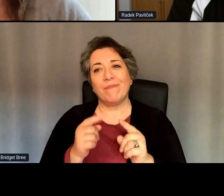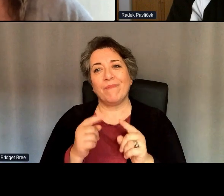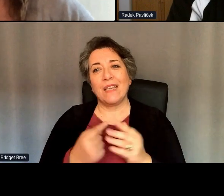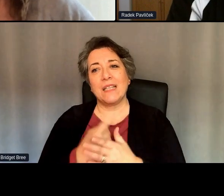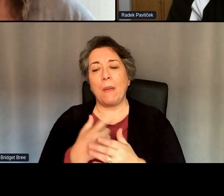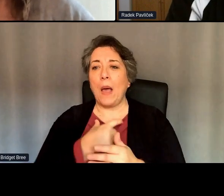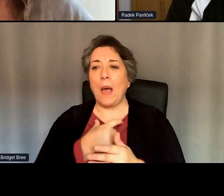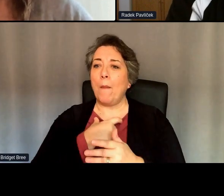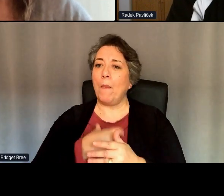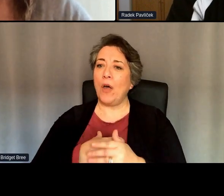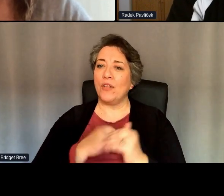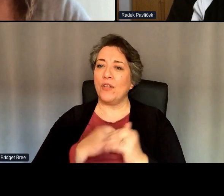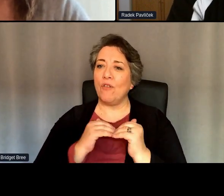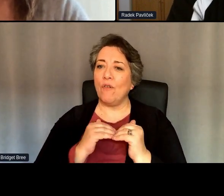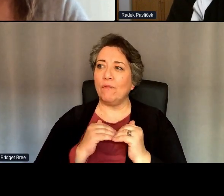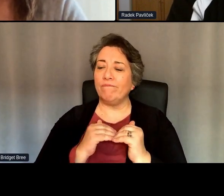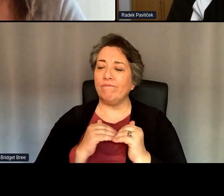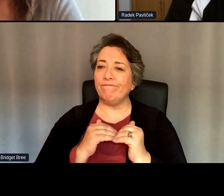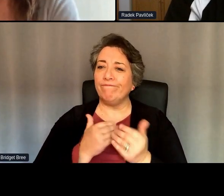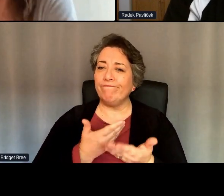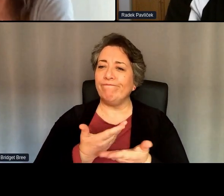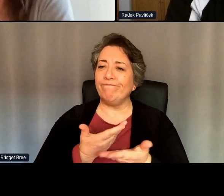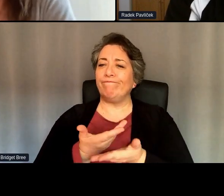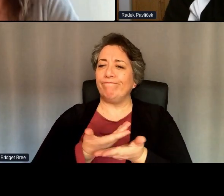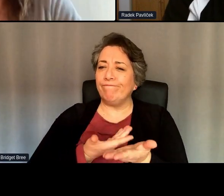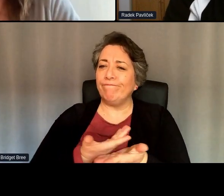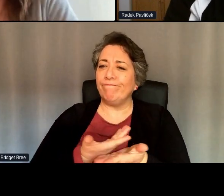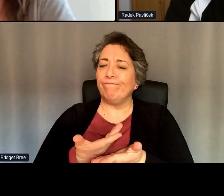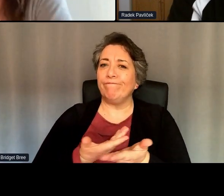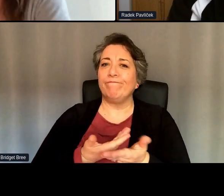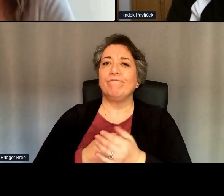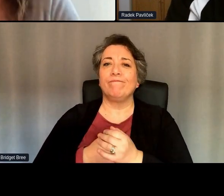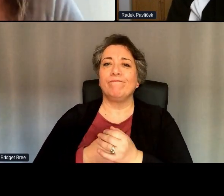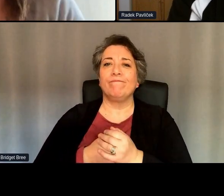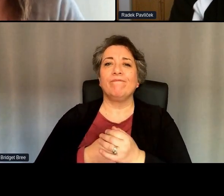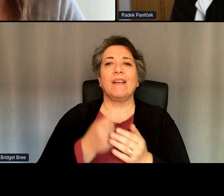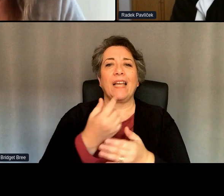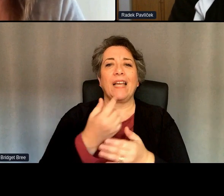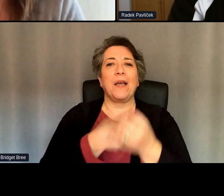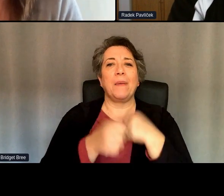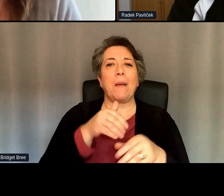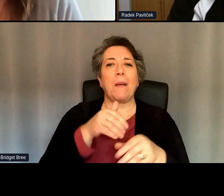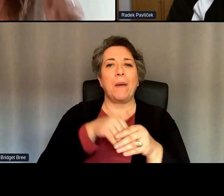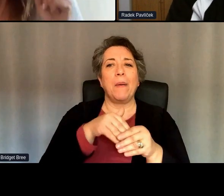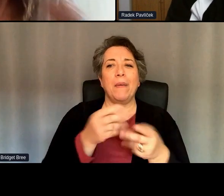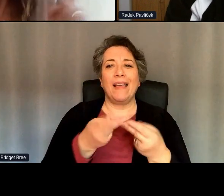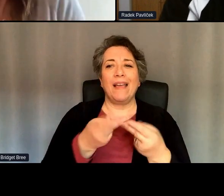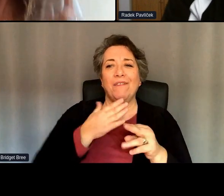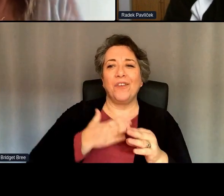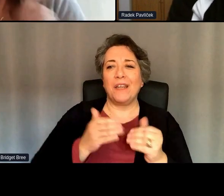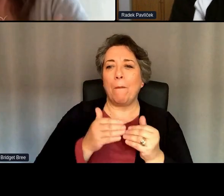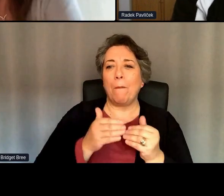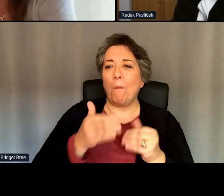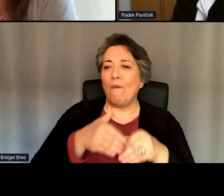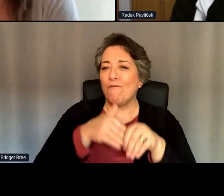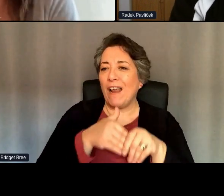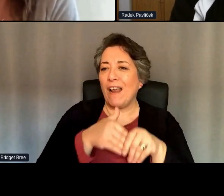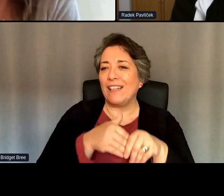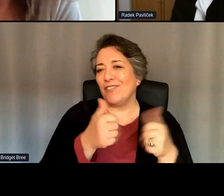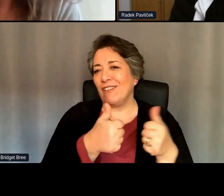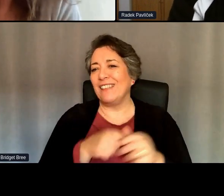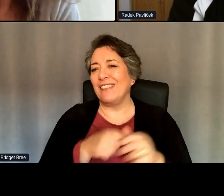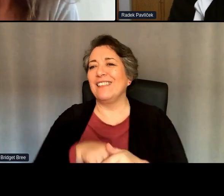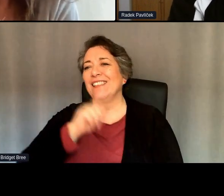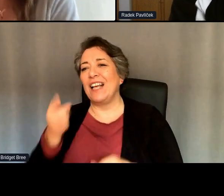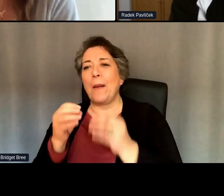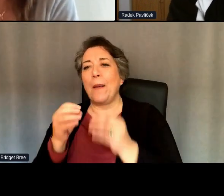personal level of collaboration. Okay, become a member if you need more friends. Beatriz, you have 30 seconds to say